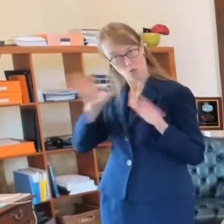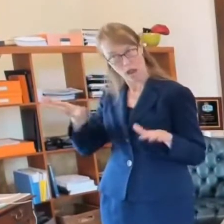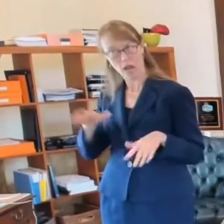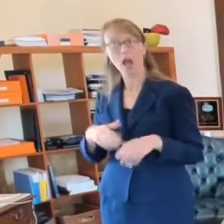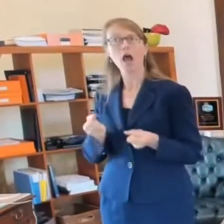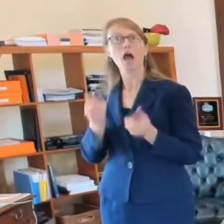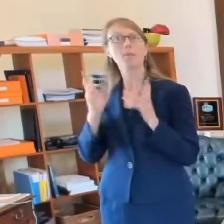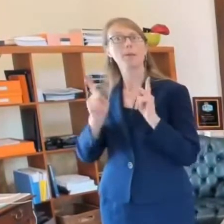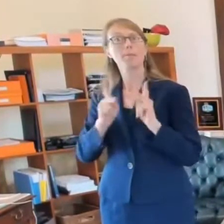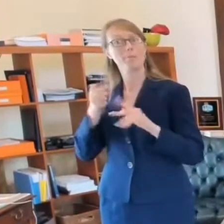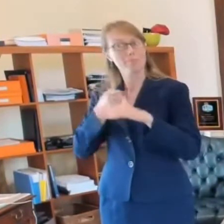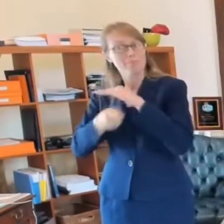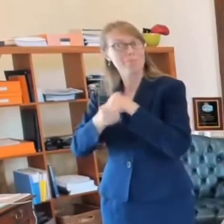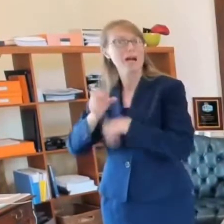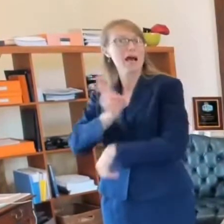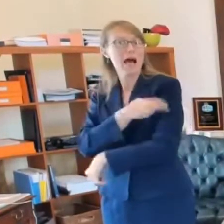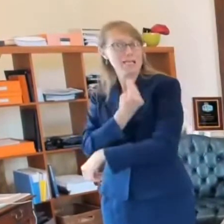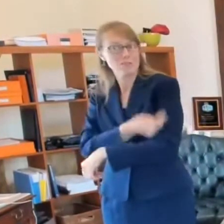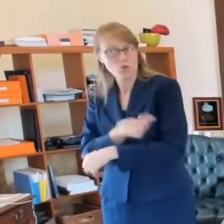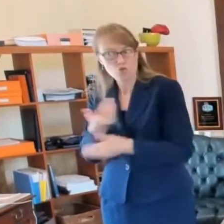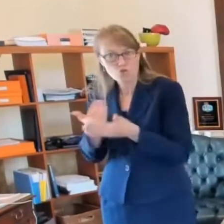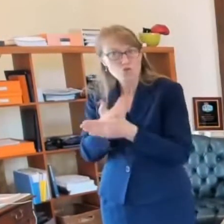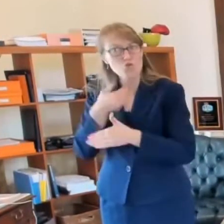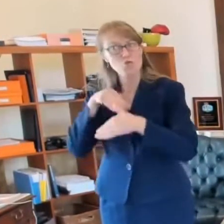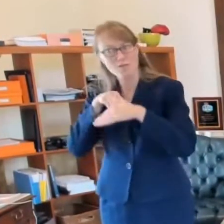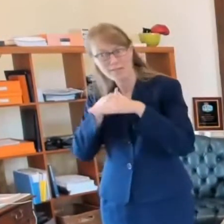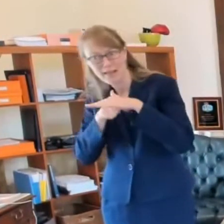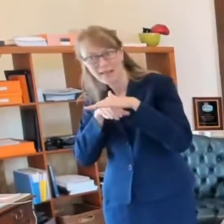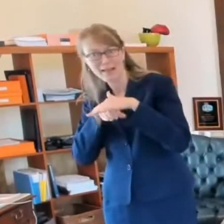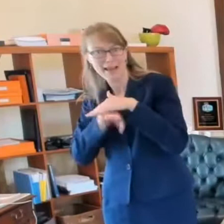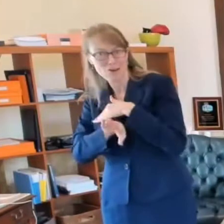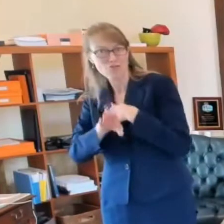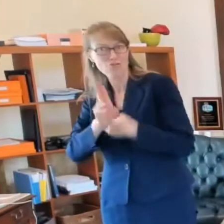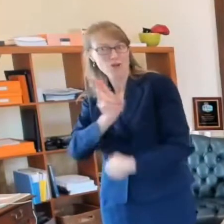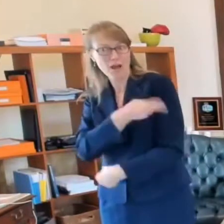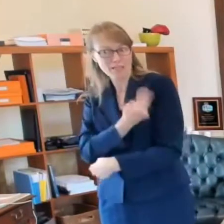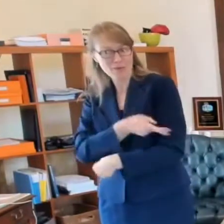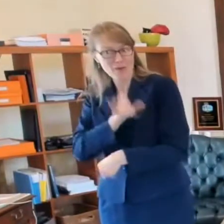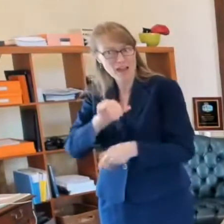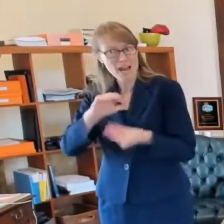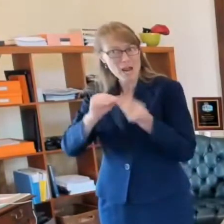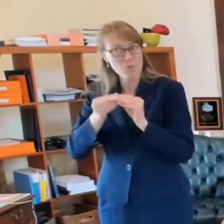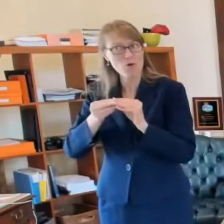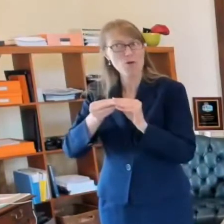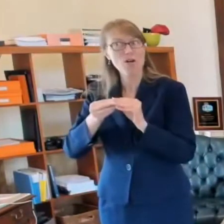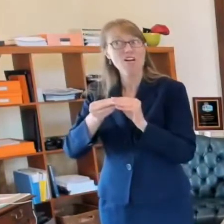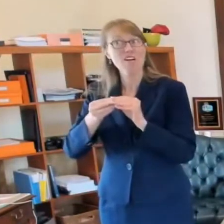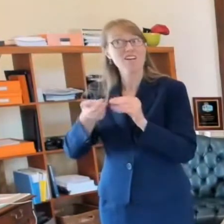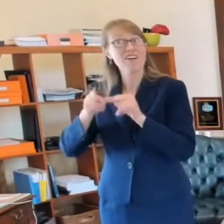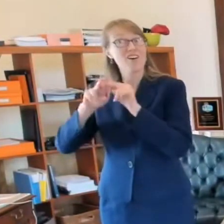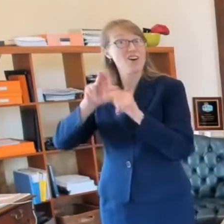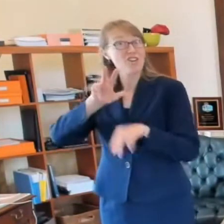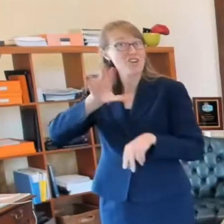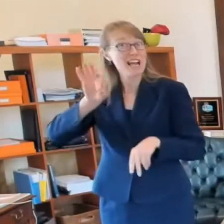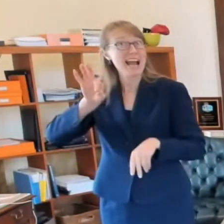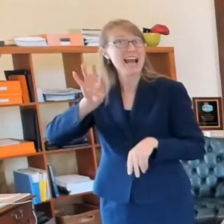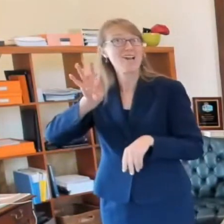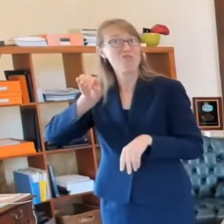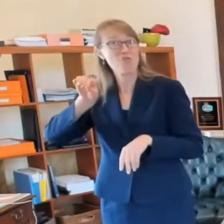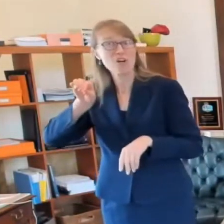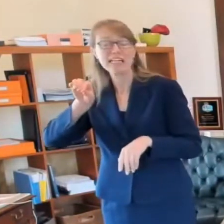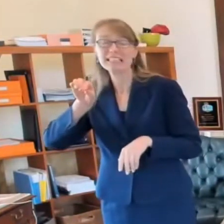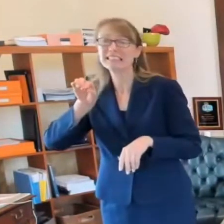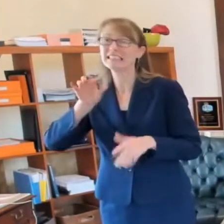we have tried to bring people into compliance. And so at this point, we